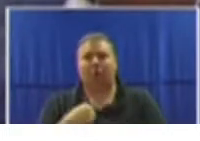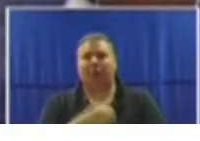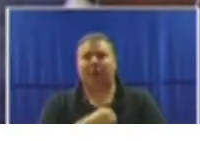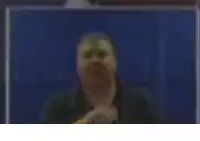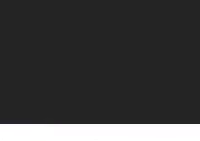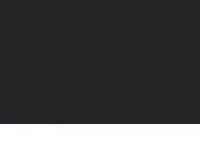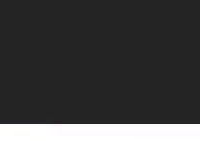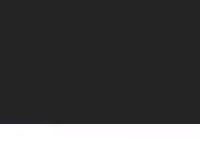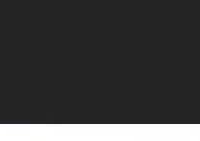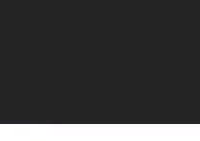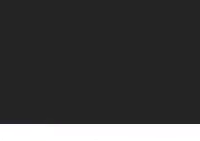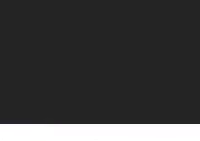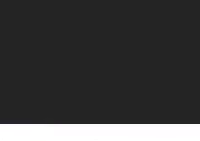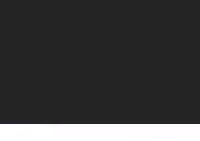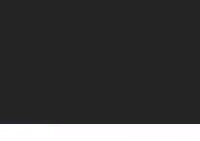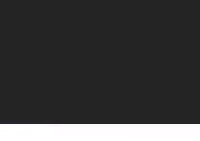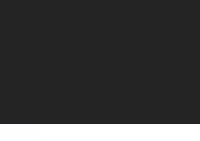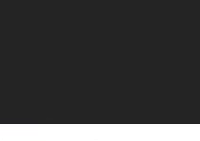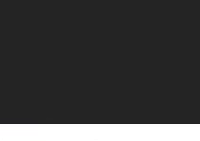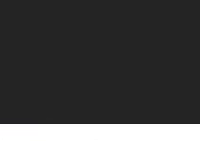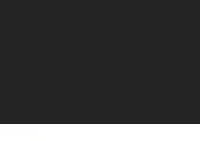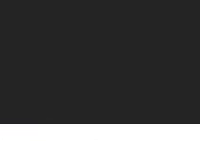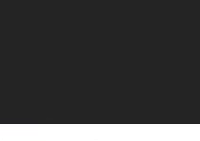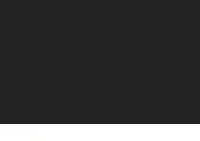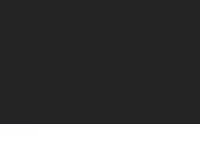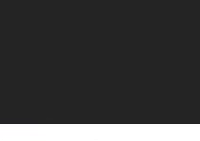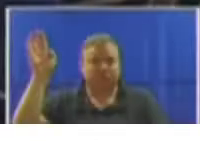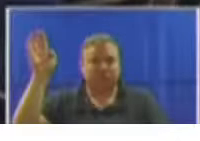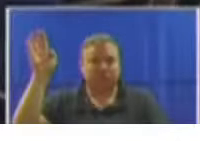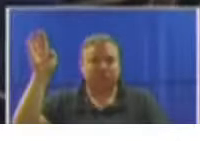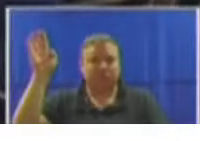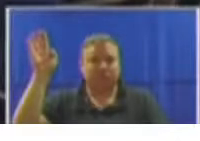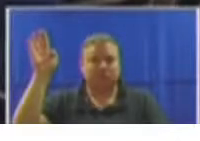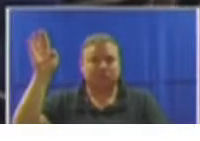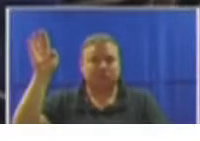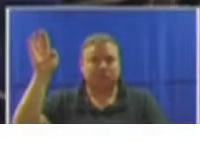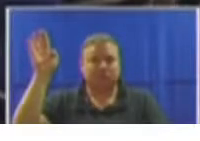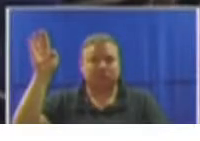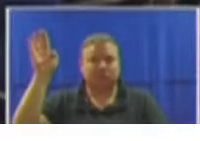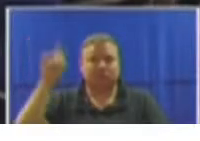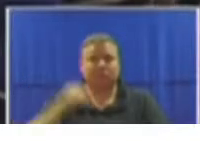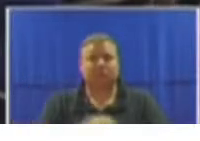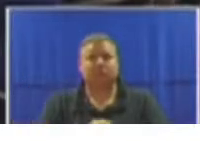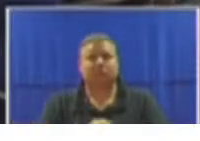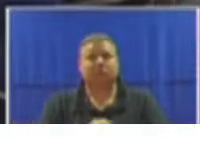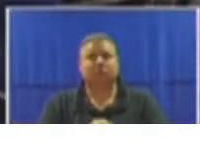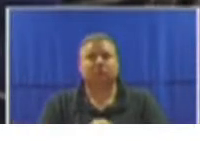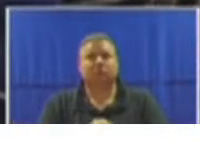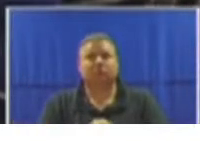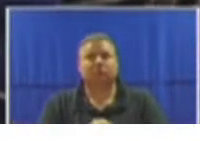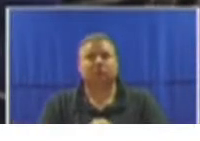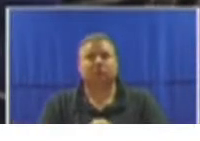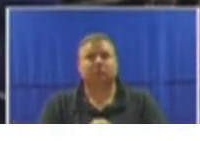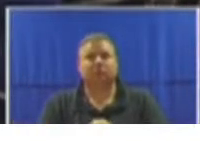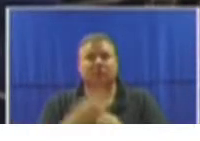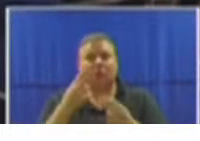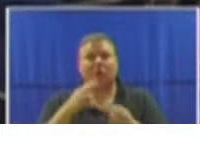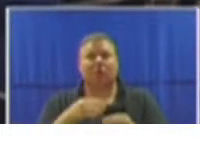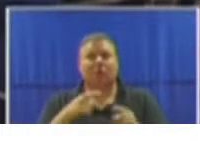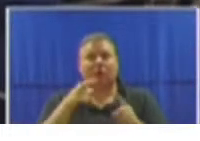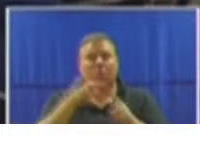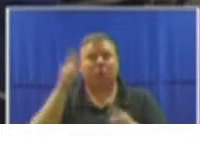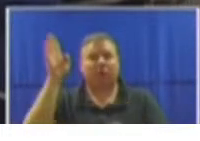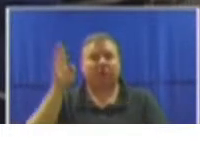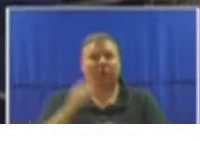table Honorable sort that Speaker. out? Point of order. Don't just, honorable speaker, point of